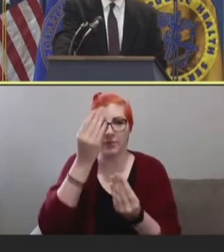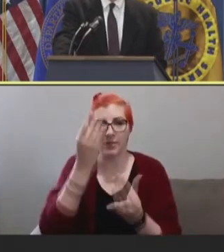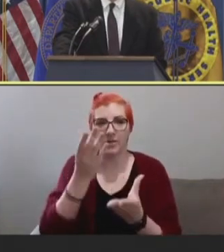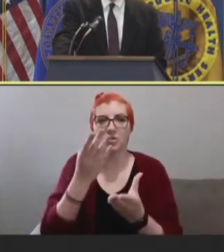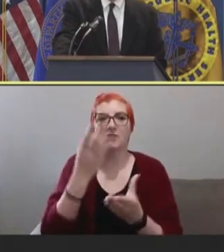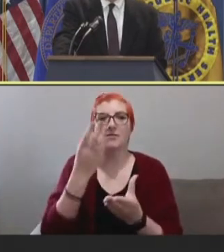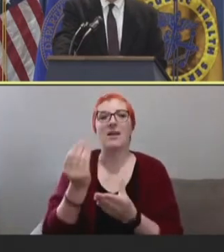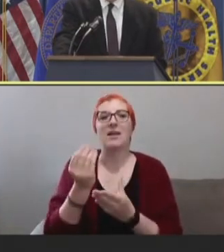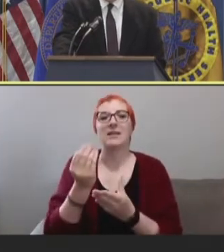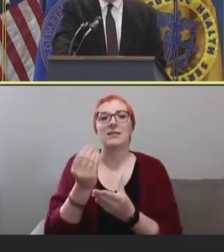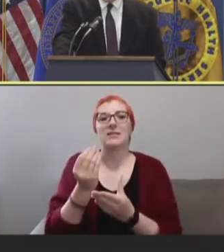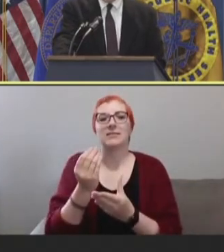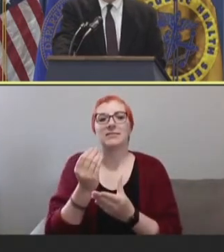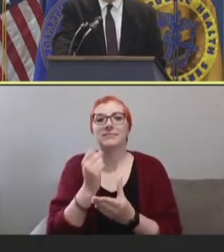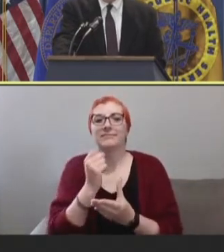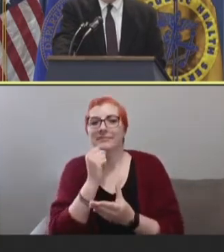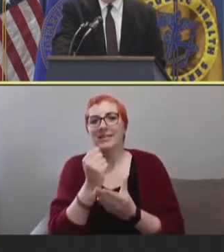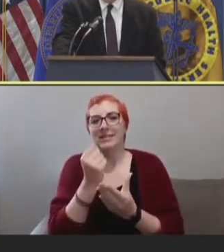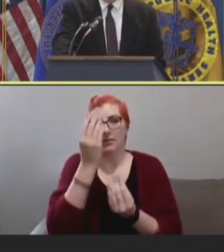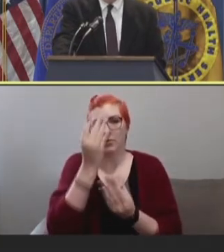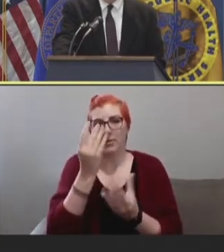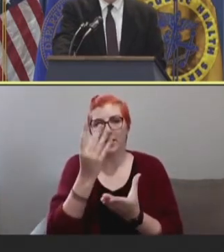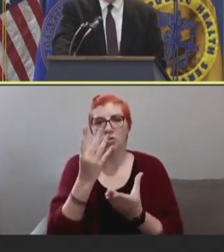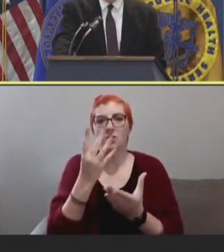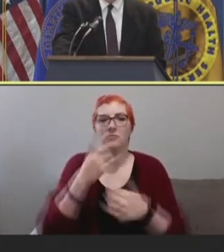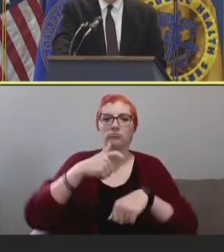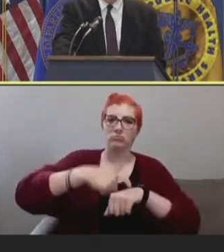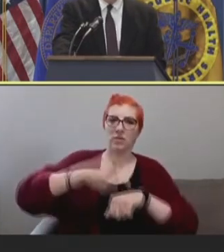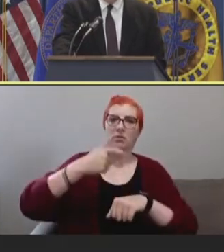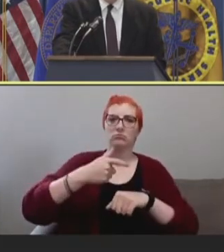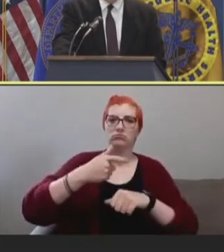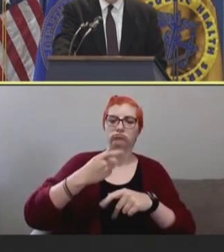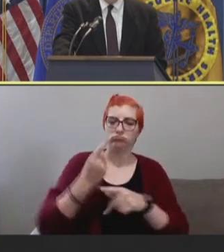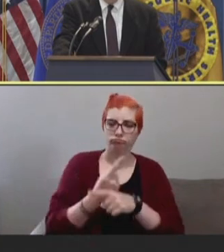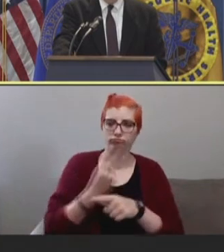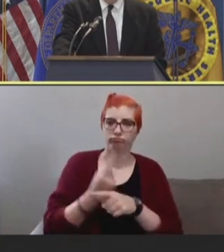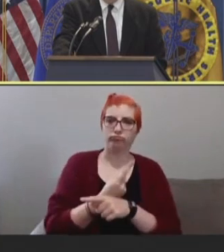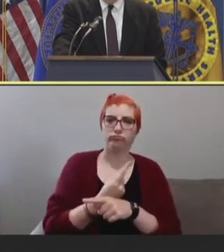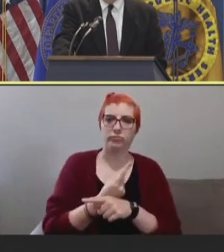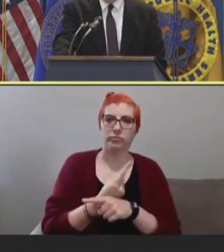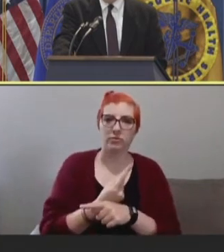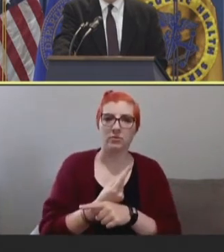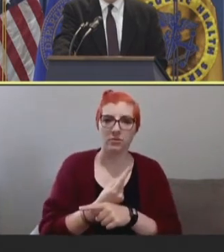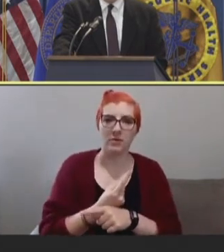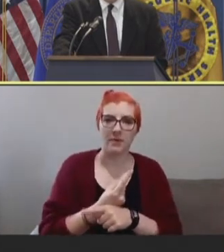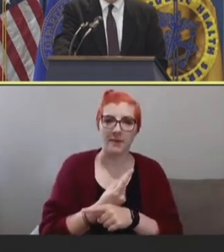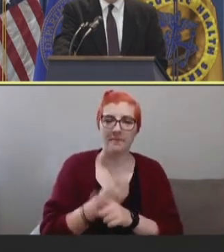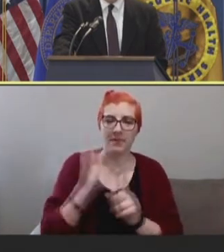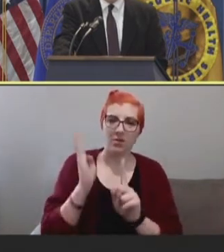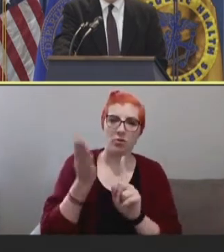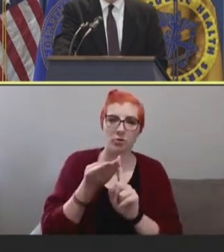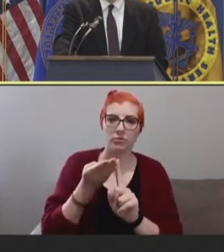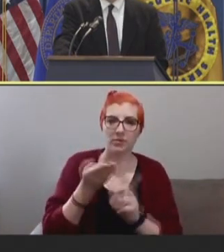of the things that we've done in the past have tended to focus very much on